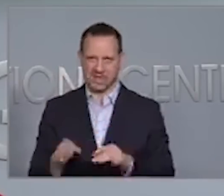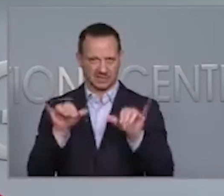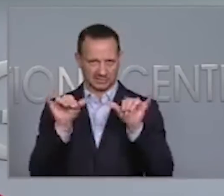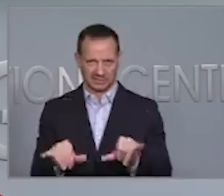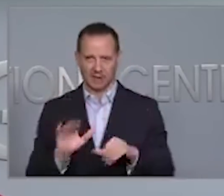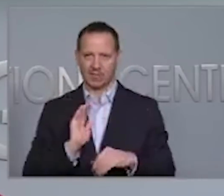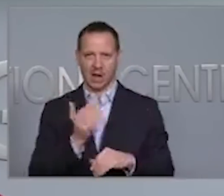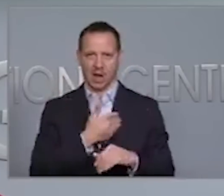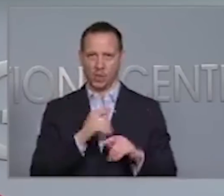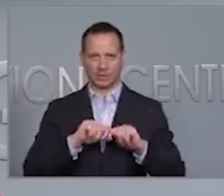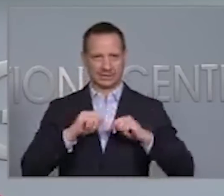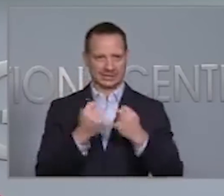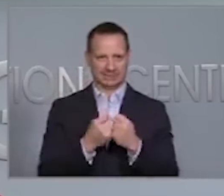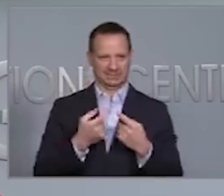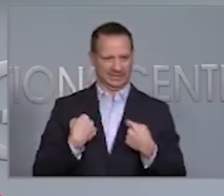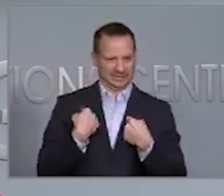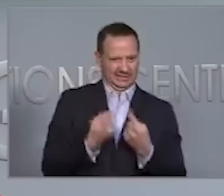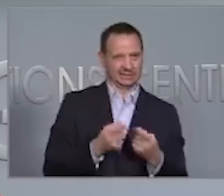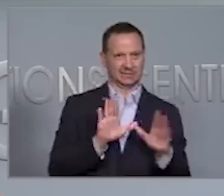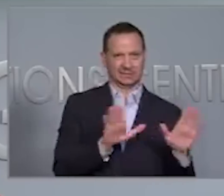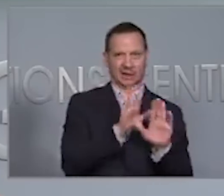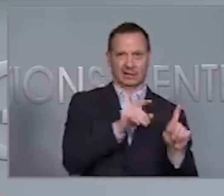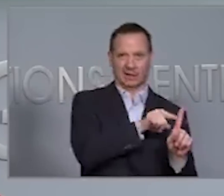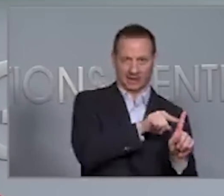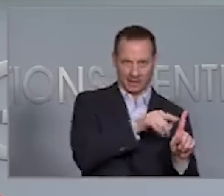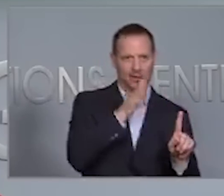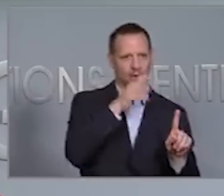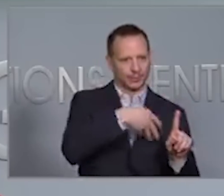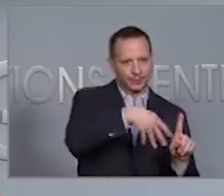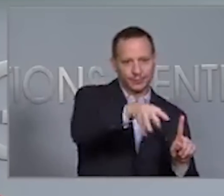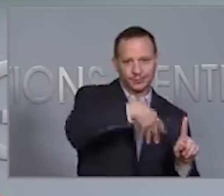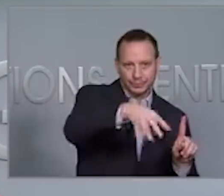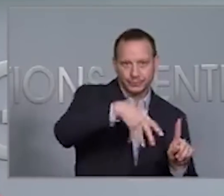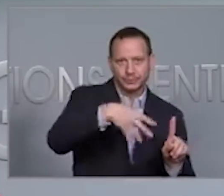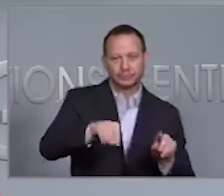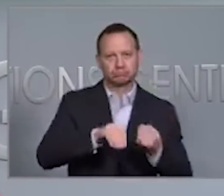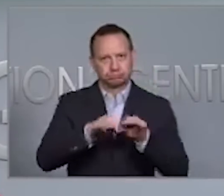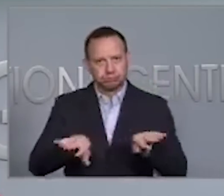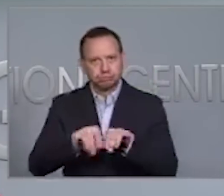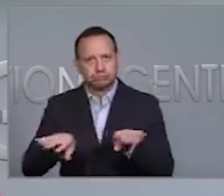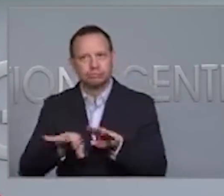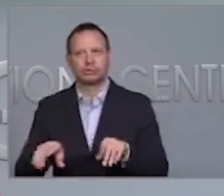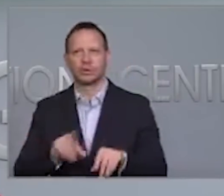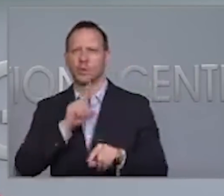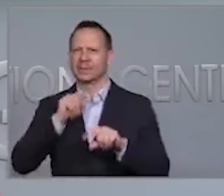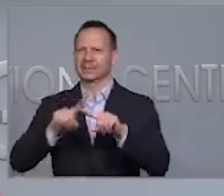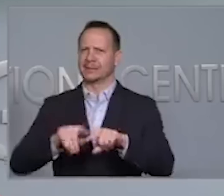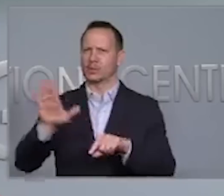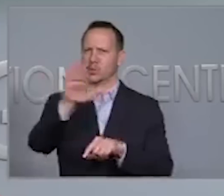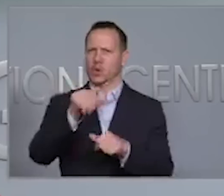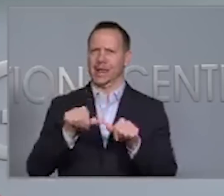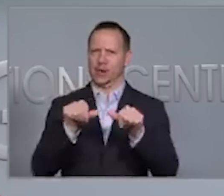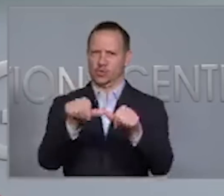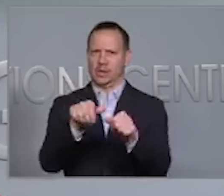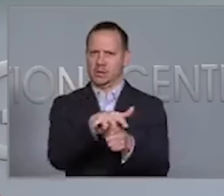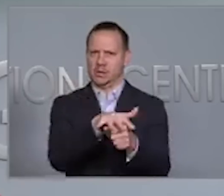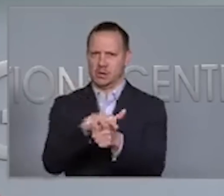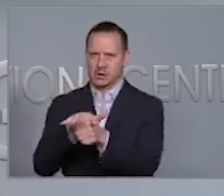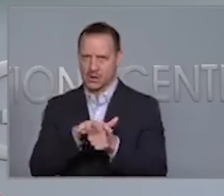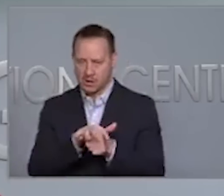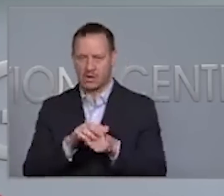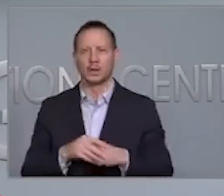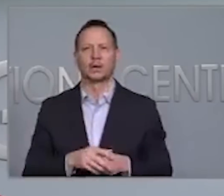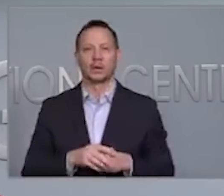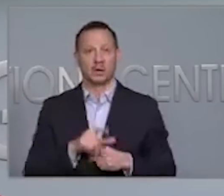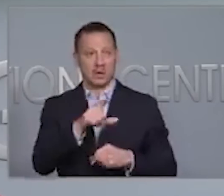state, and now depending on where you are geographically and how much precipitation you're getting, they will start pushing snow